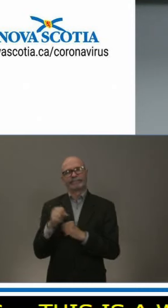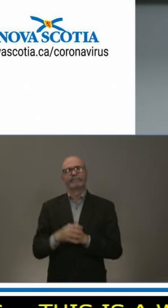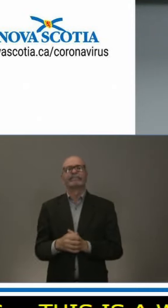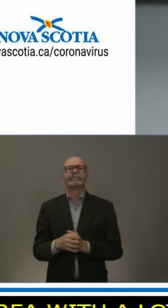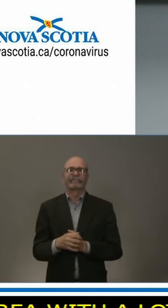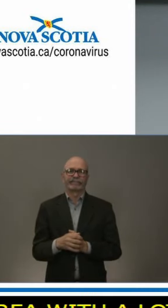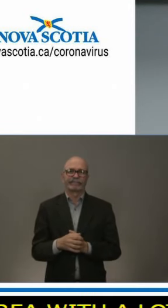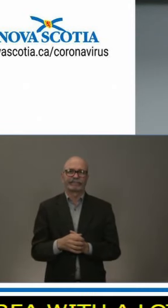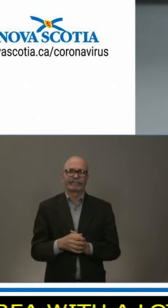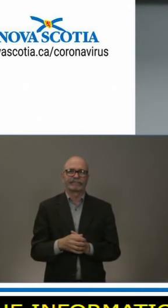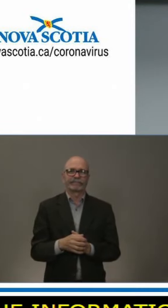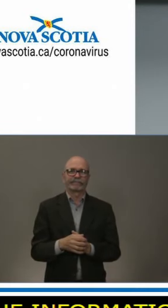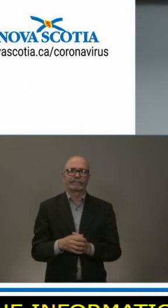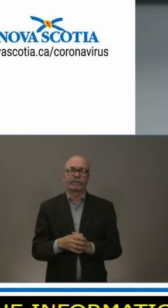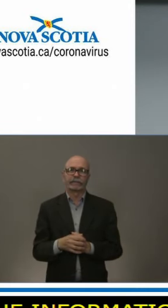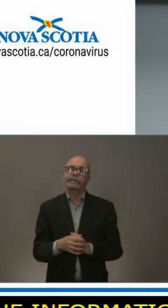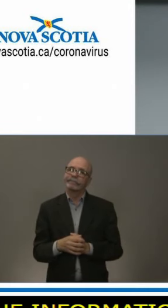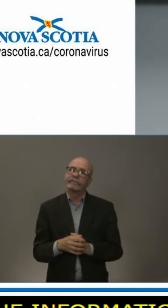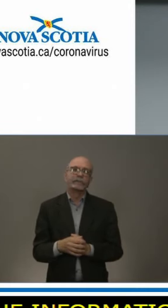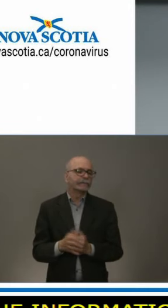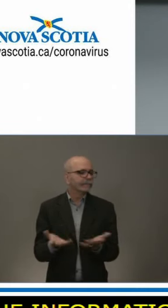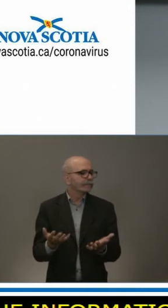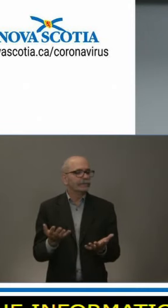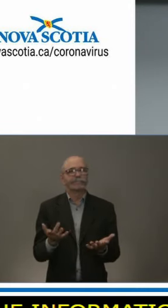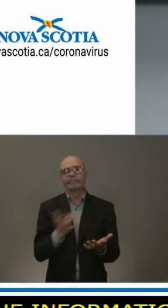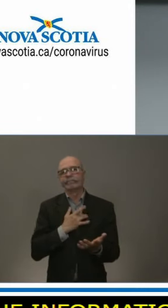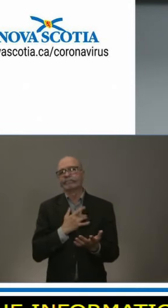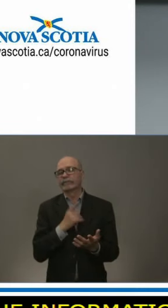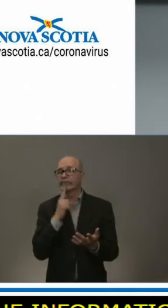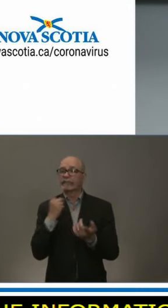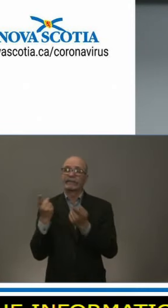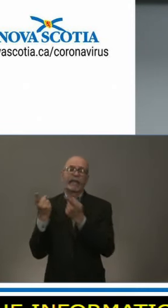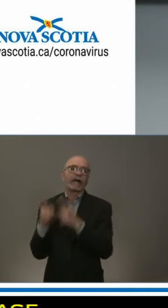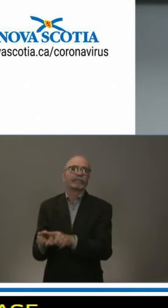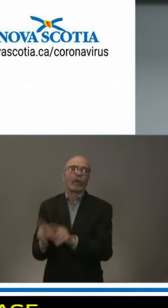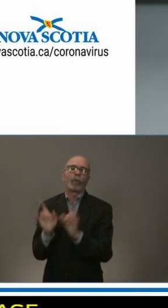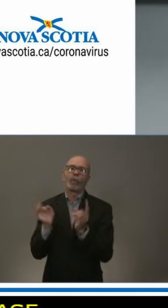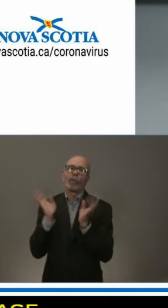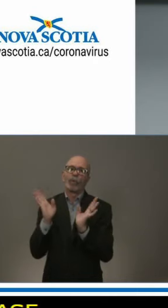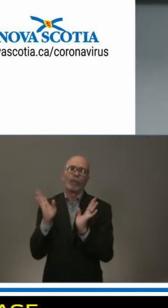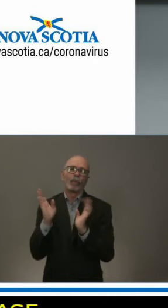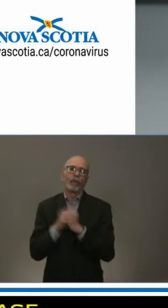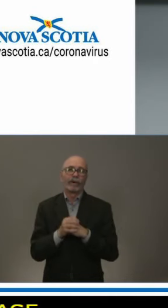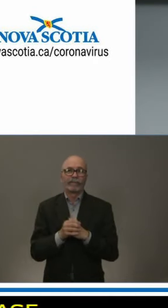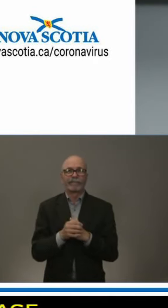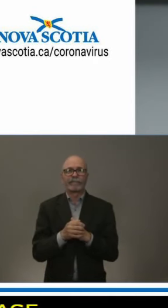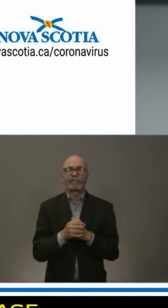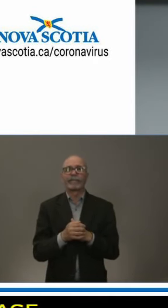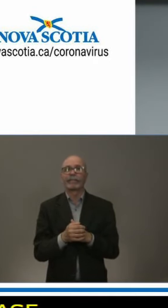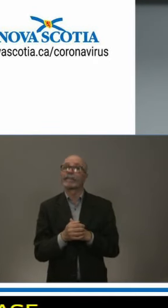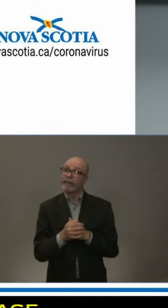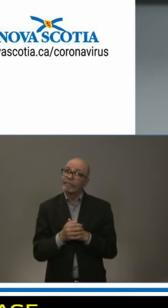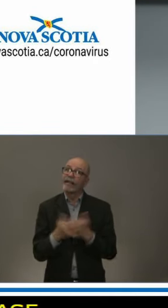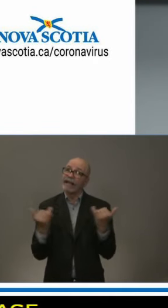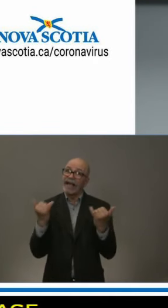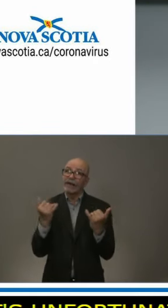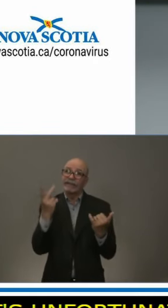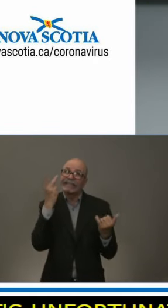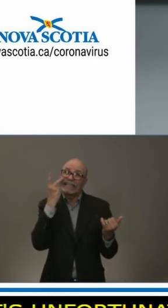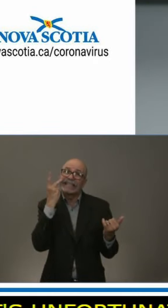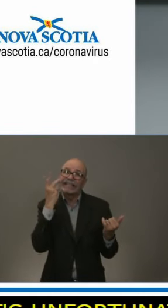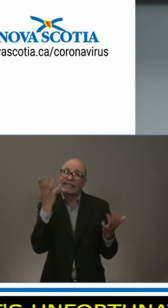that this death has happened, but we do know the sad reality of COVID-19 is that people do die from this disease. It is